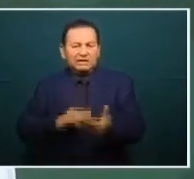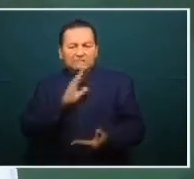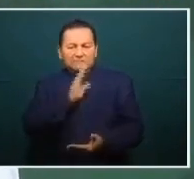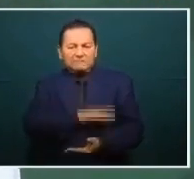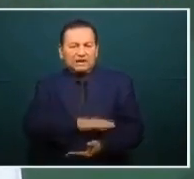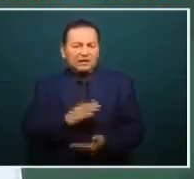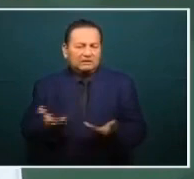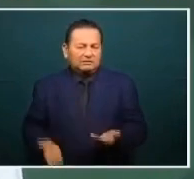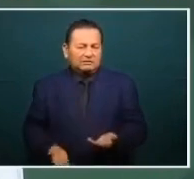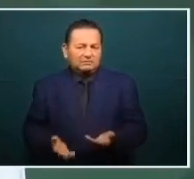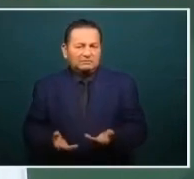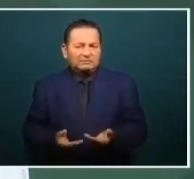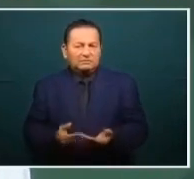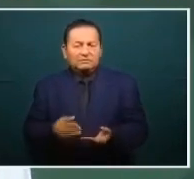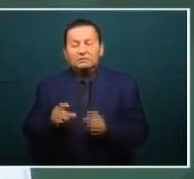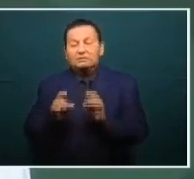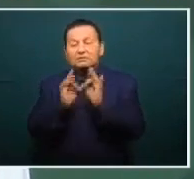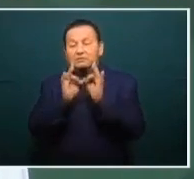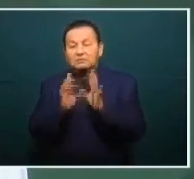them.